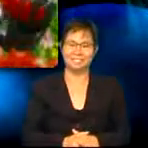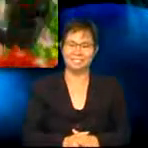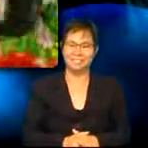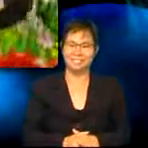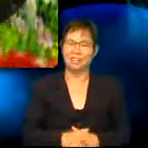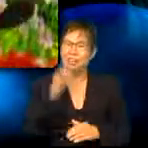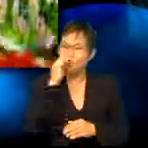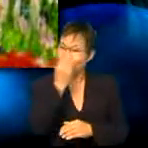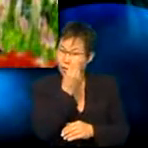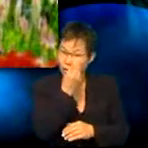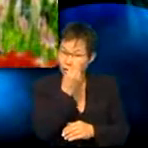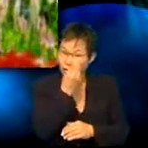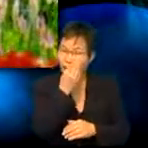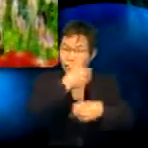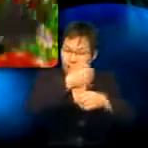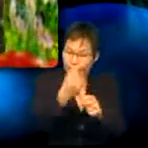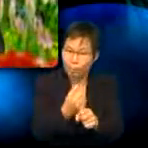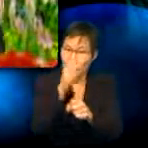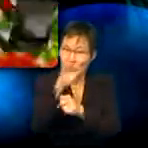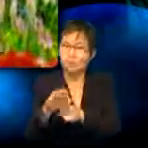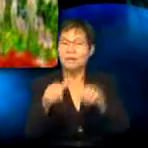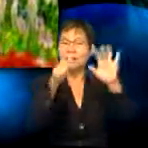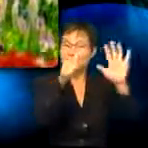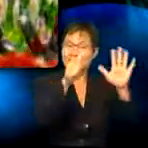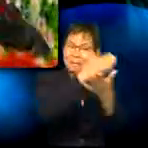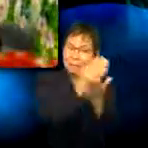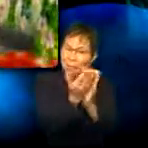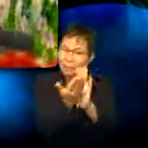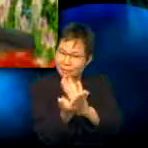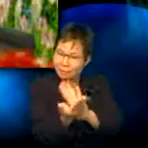A flower is made up of 6 parts.